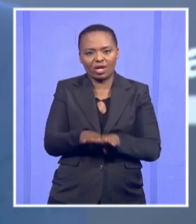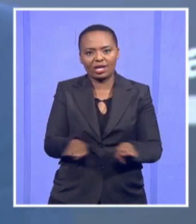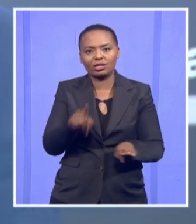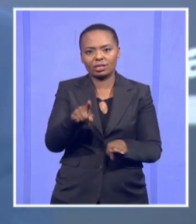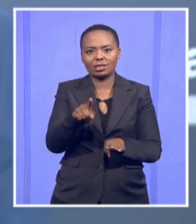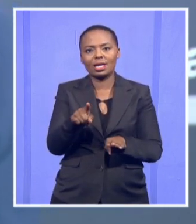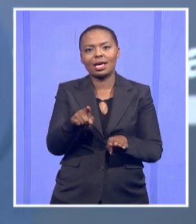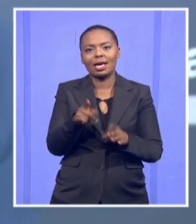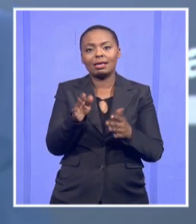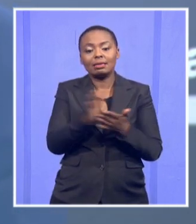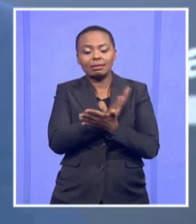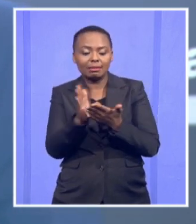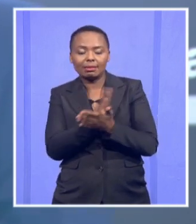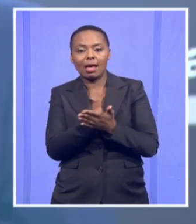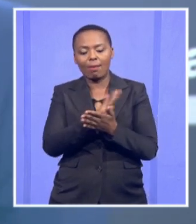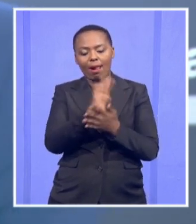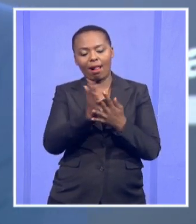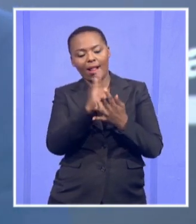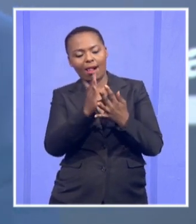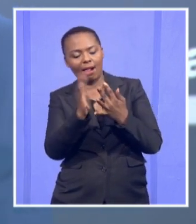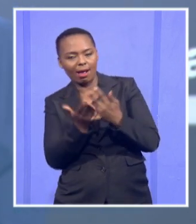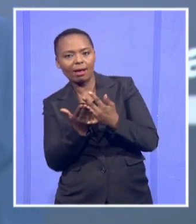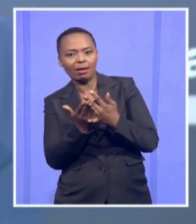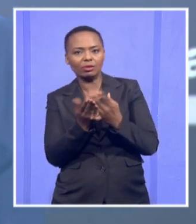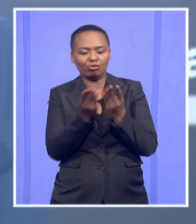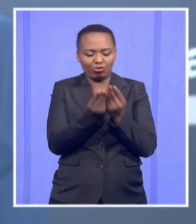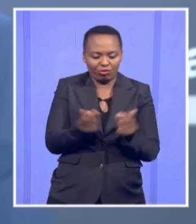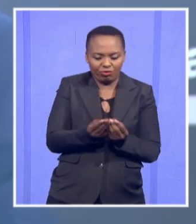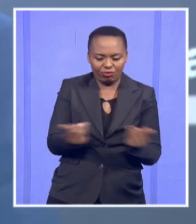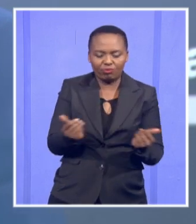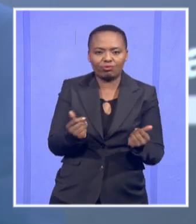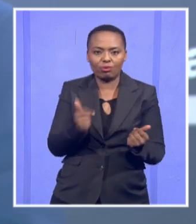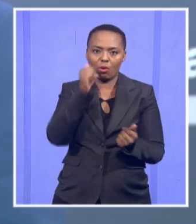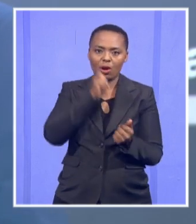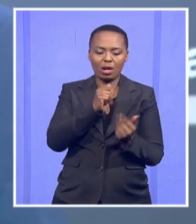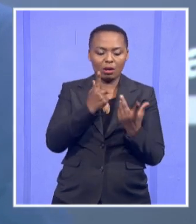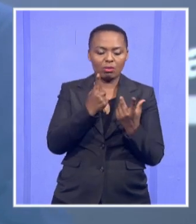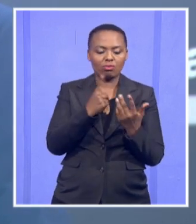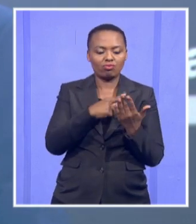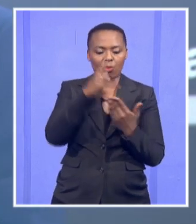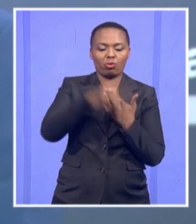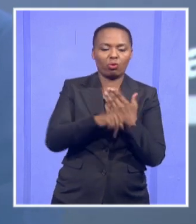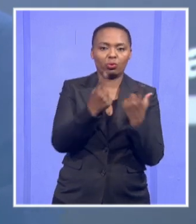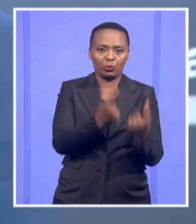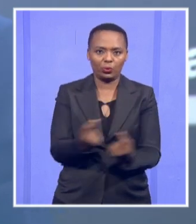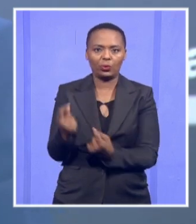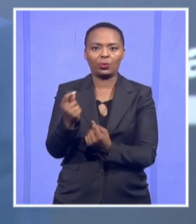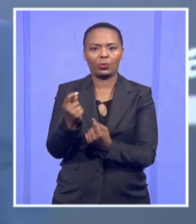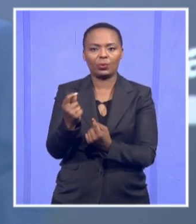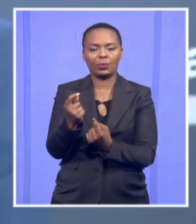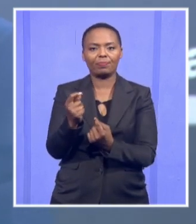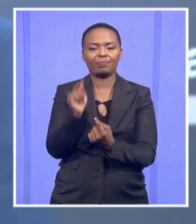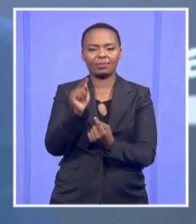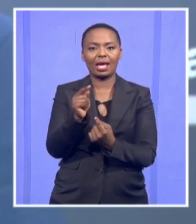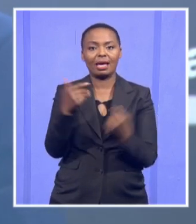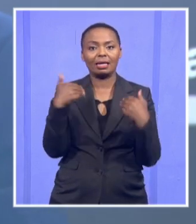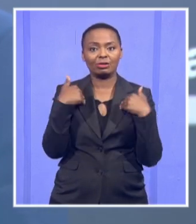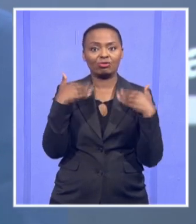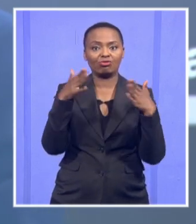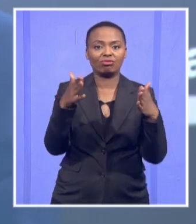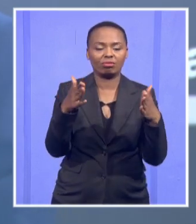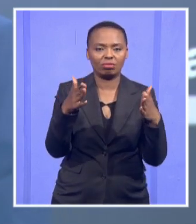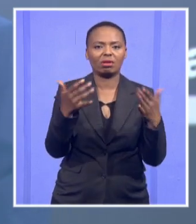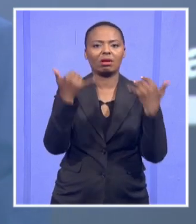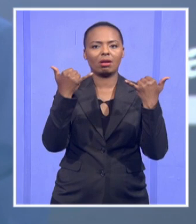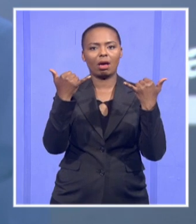of those elements whilst we go through the planning phases. Obviously, we kickstart with